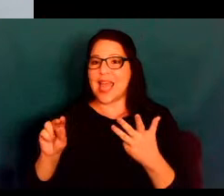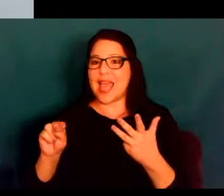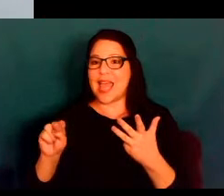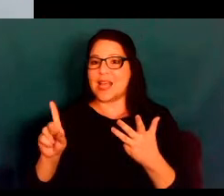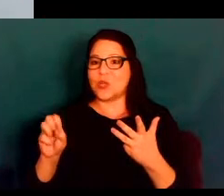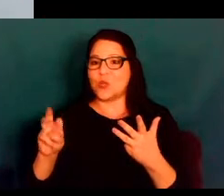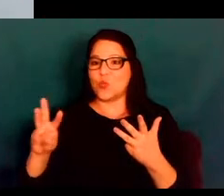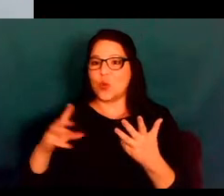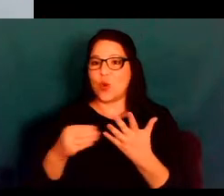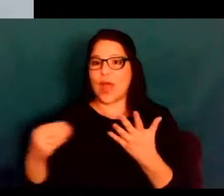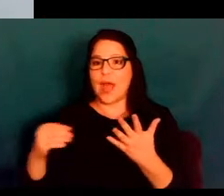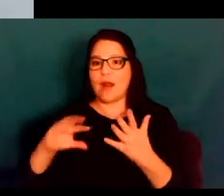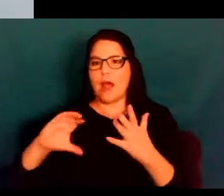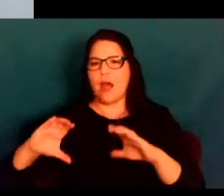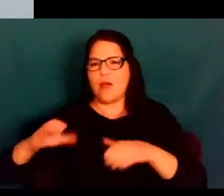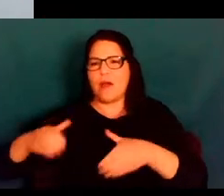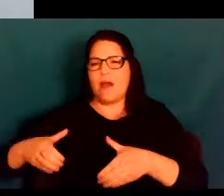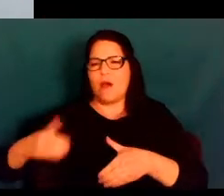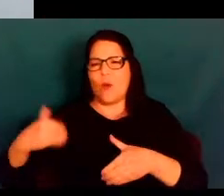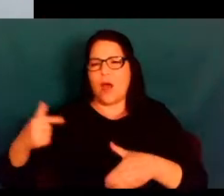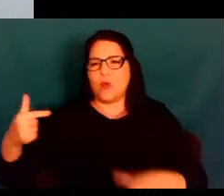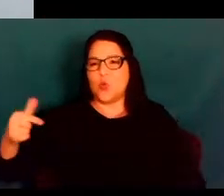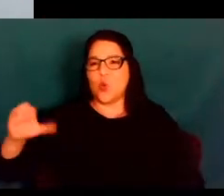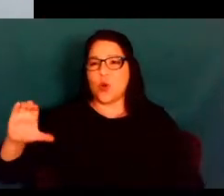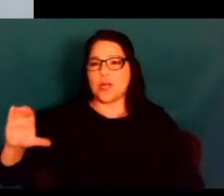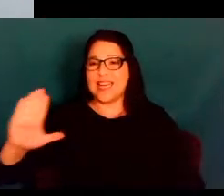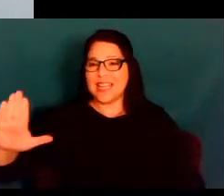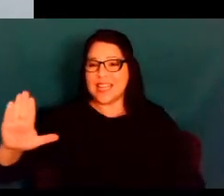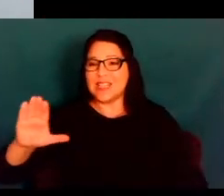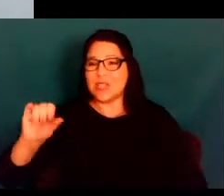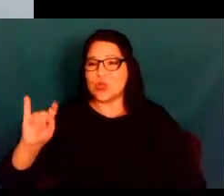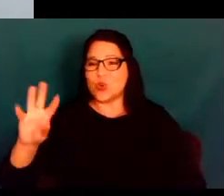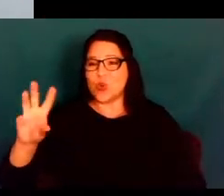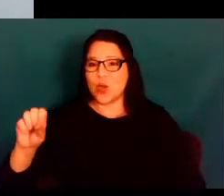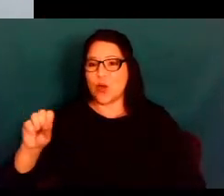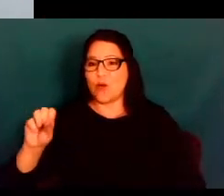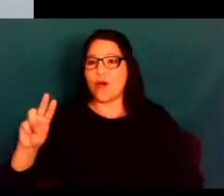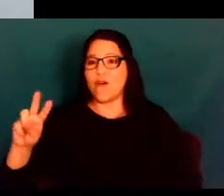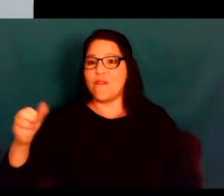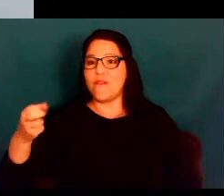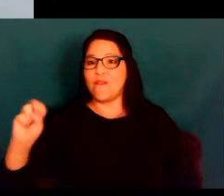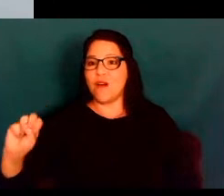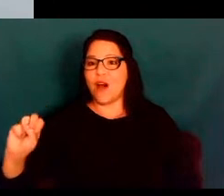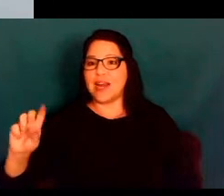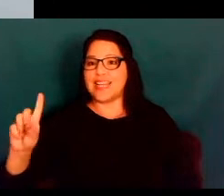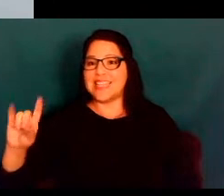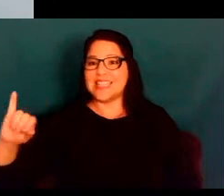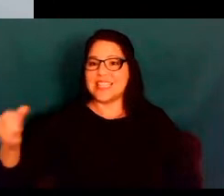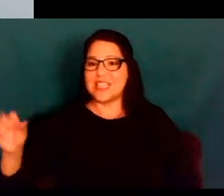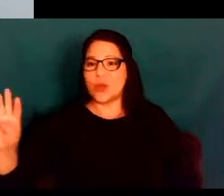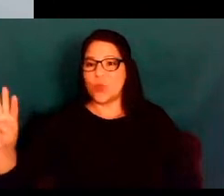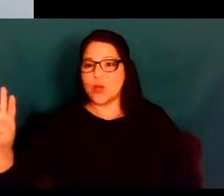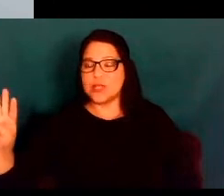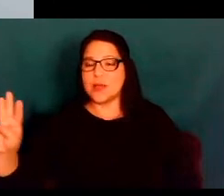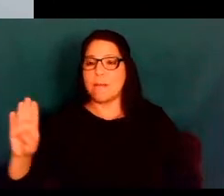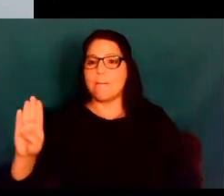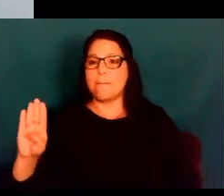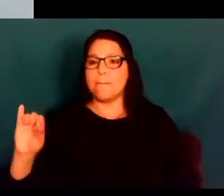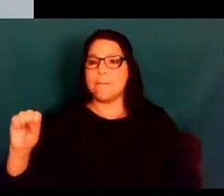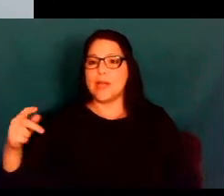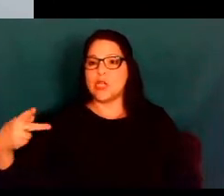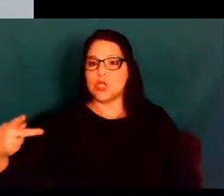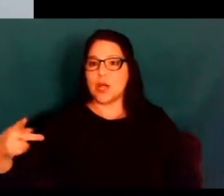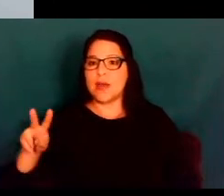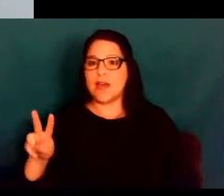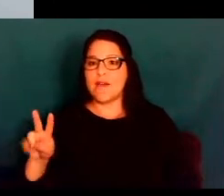well as the stellar team at George Clinton's studio, Vaughn DJ Ace Wilson, Barbarella Bishop,